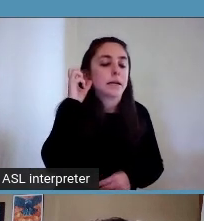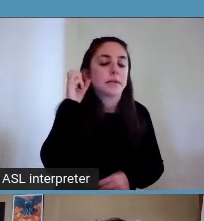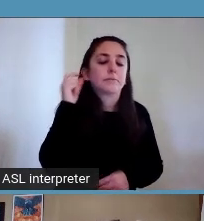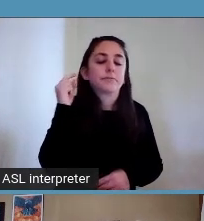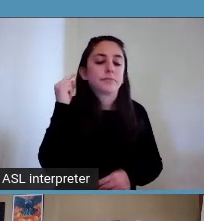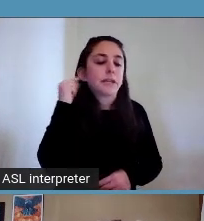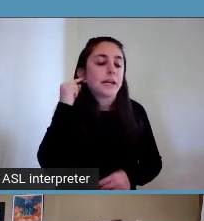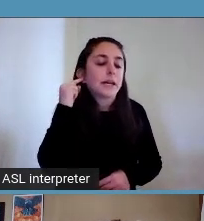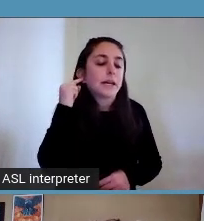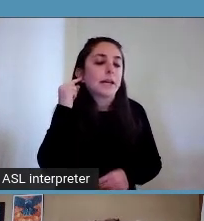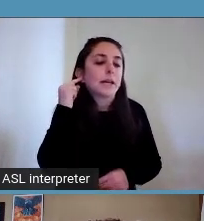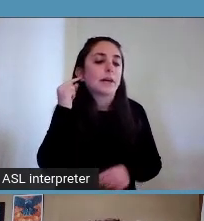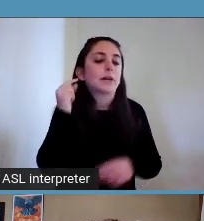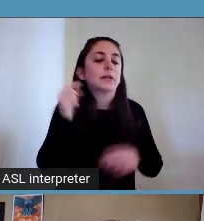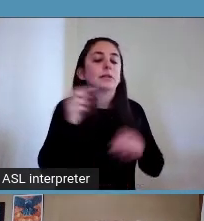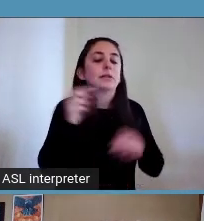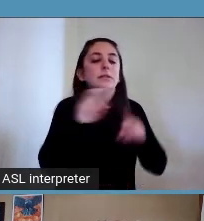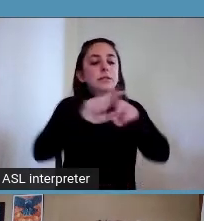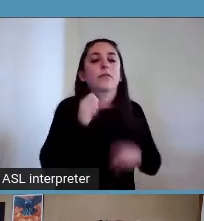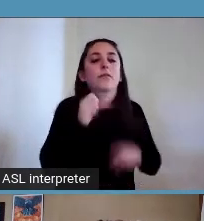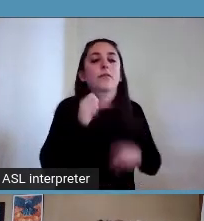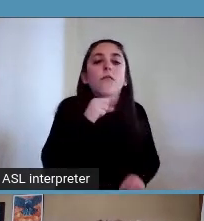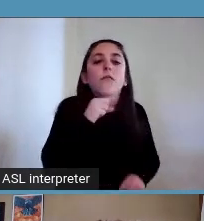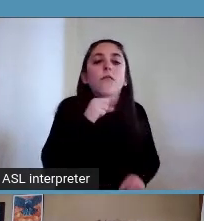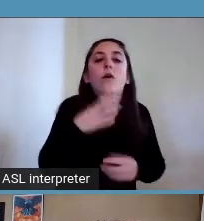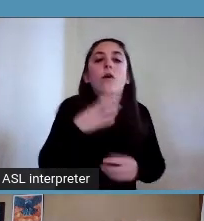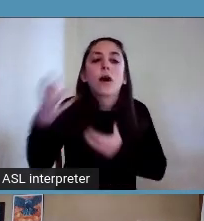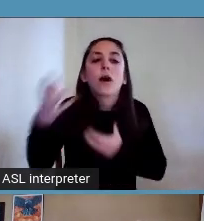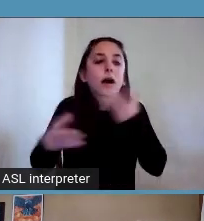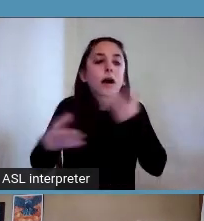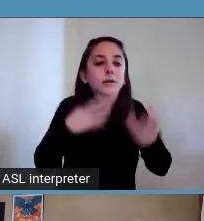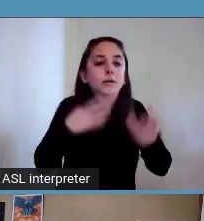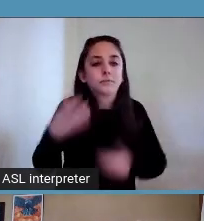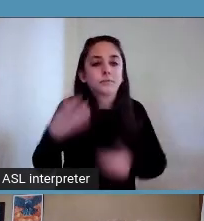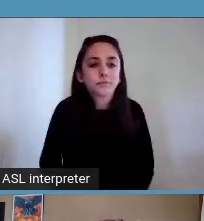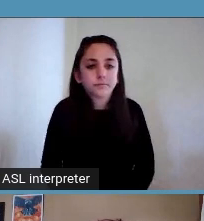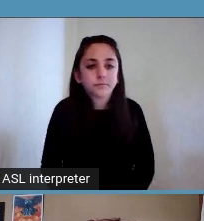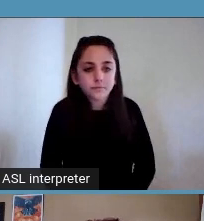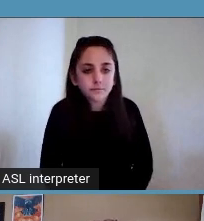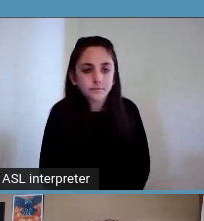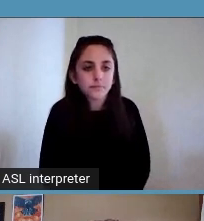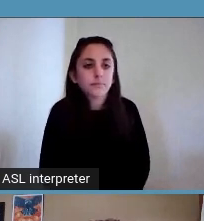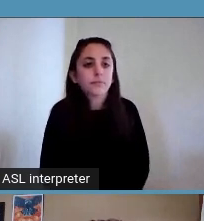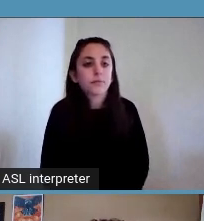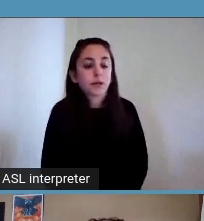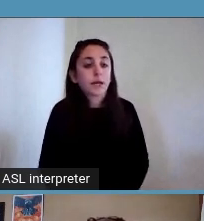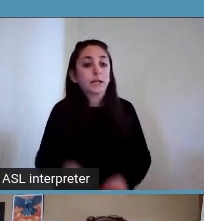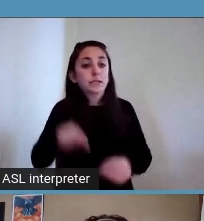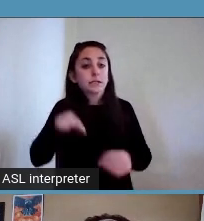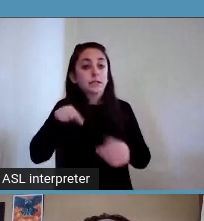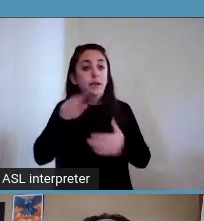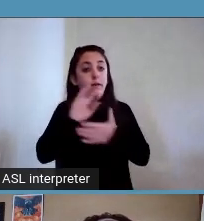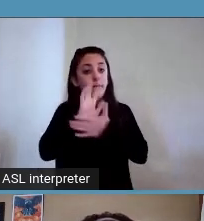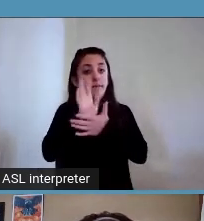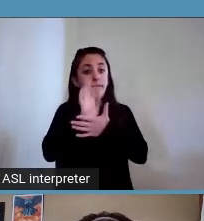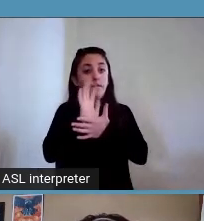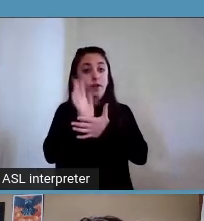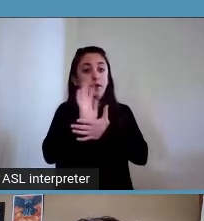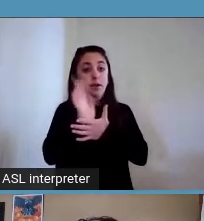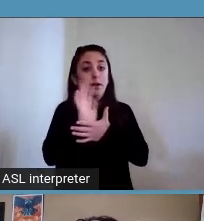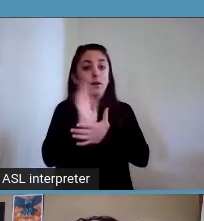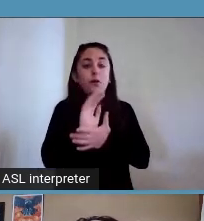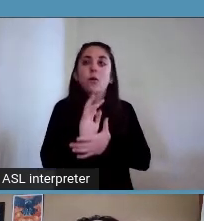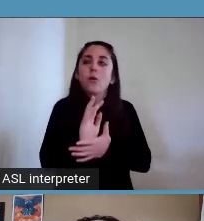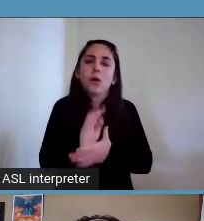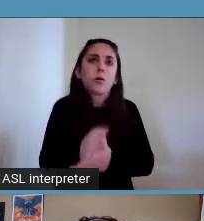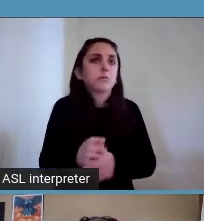this area. Oops, I didn't mean for it to play again. So this video went as viral as